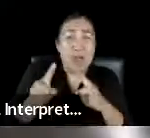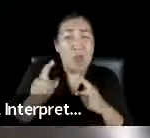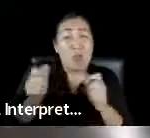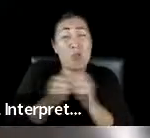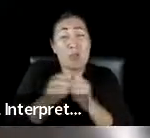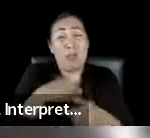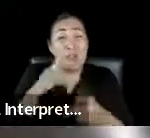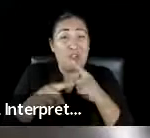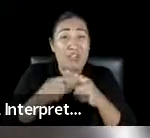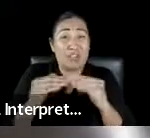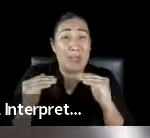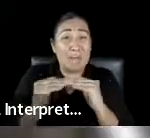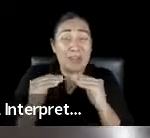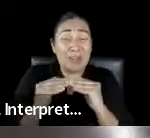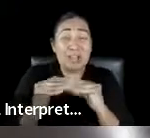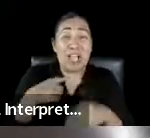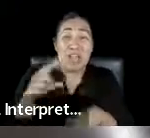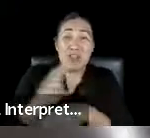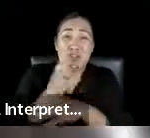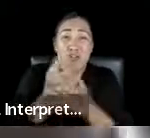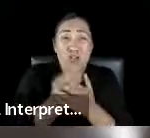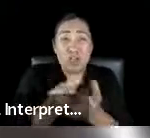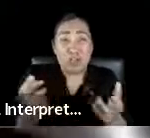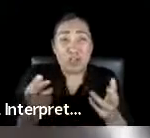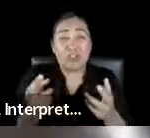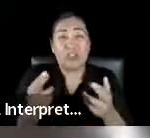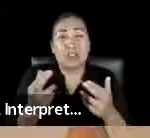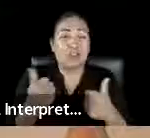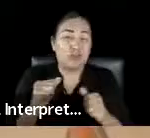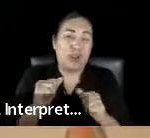provided to me to reach out about how I felt.